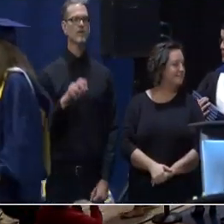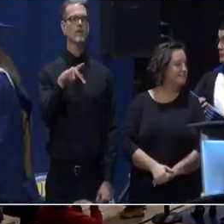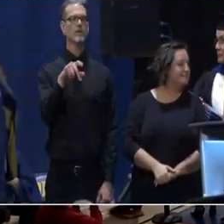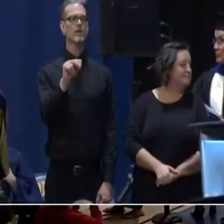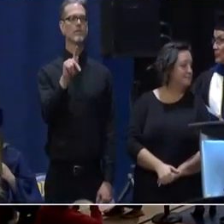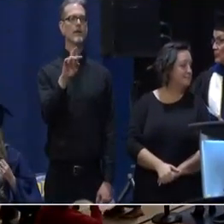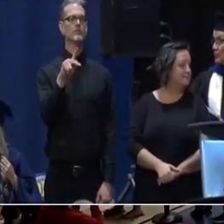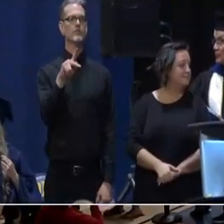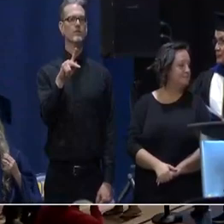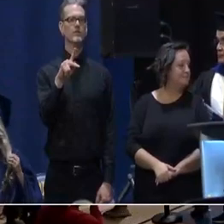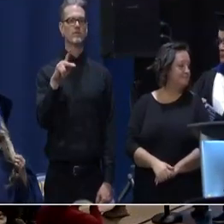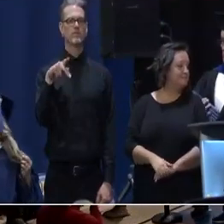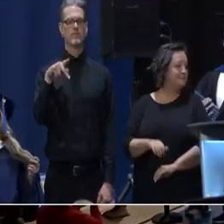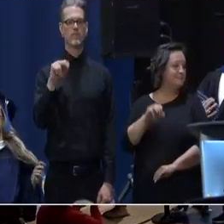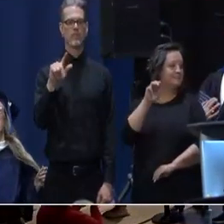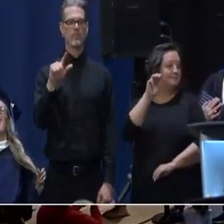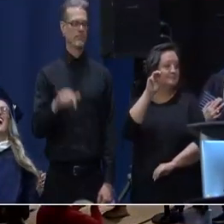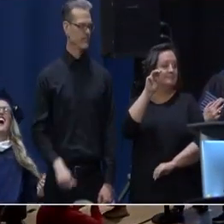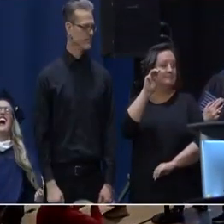Patrick Cole.